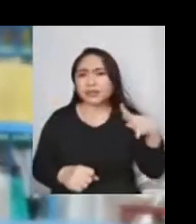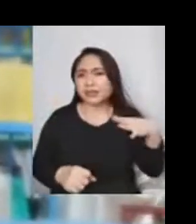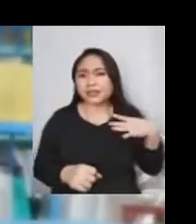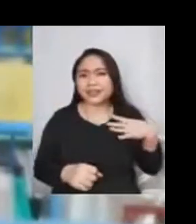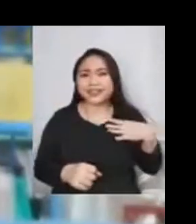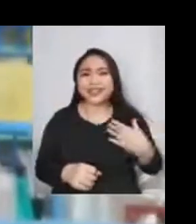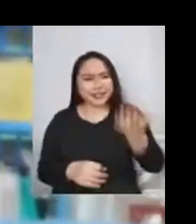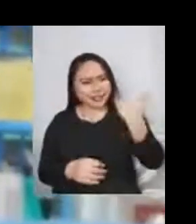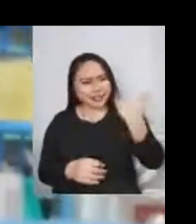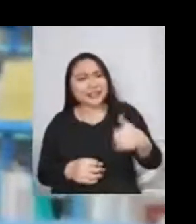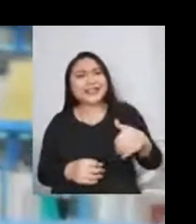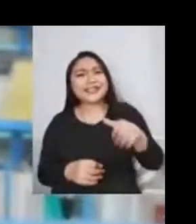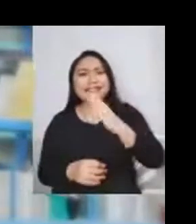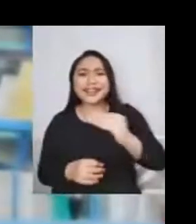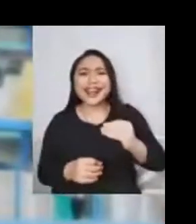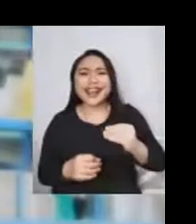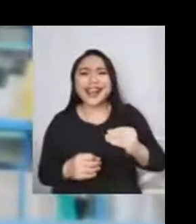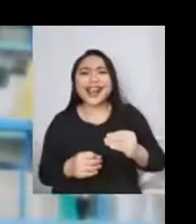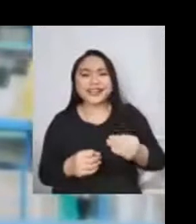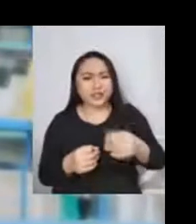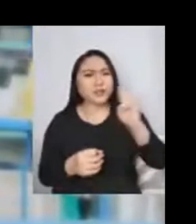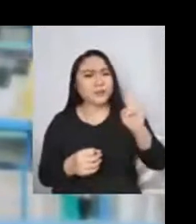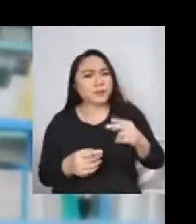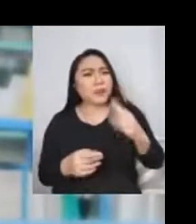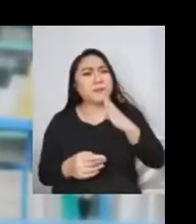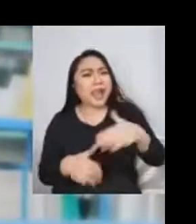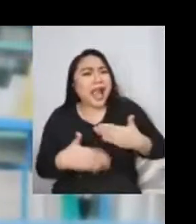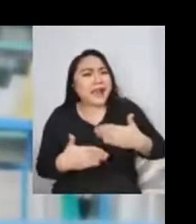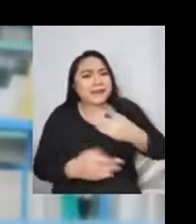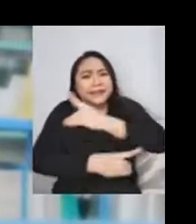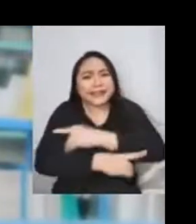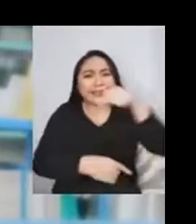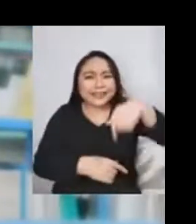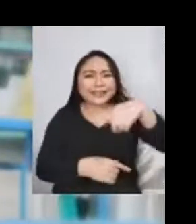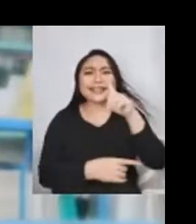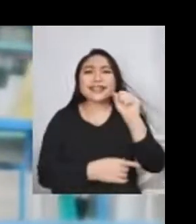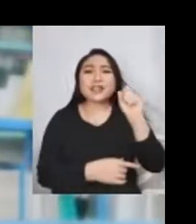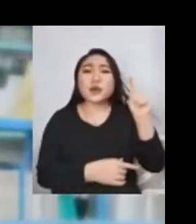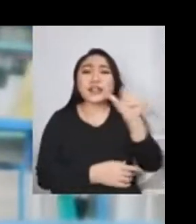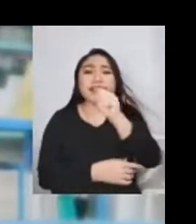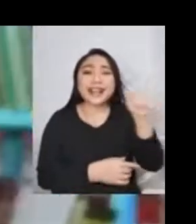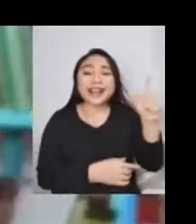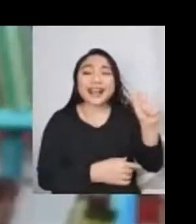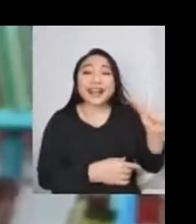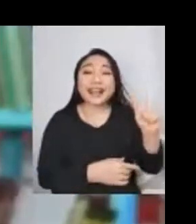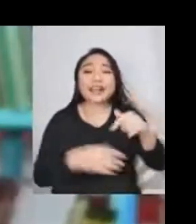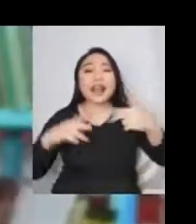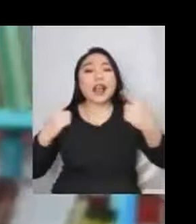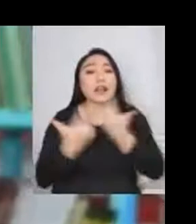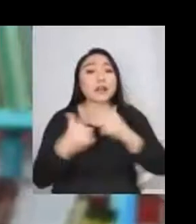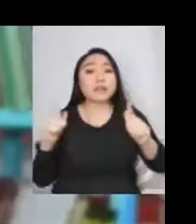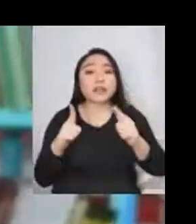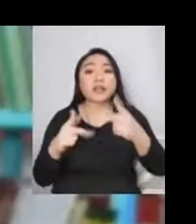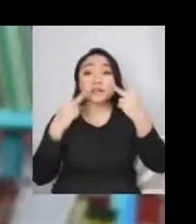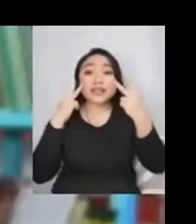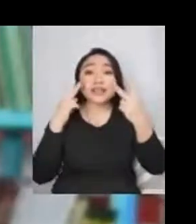for? Come and spend a happy day at the DOST-STII Library. Visit our